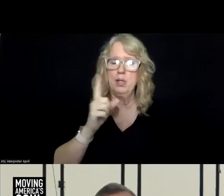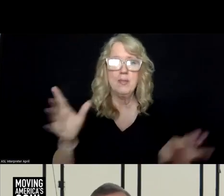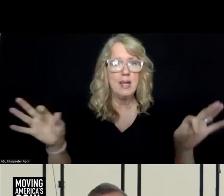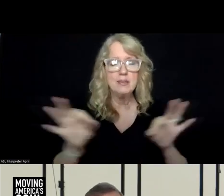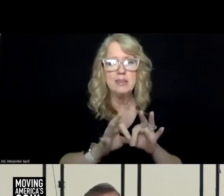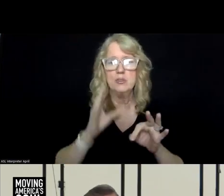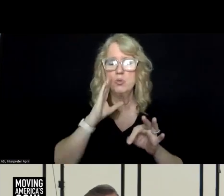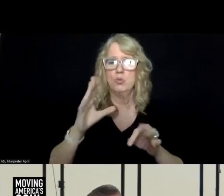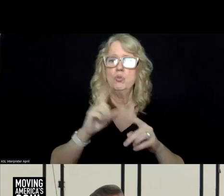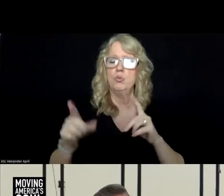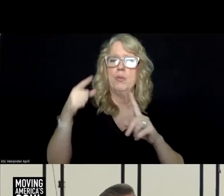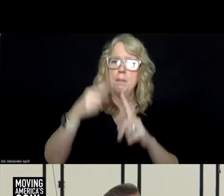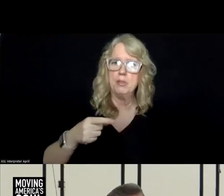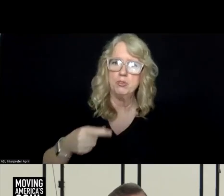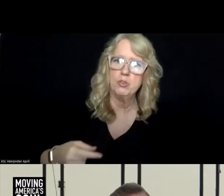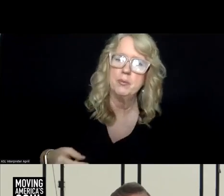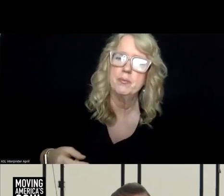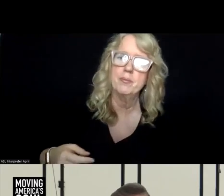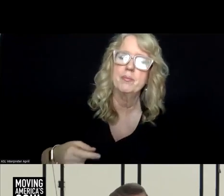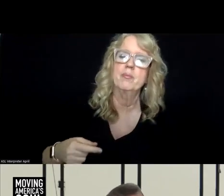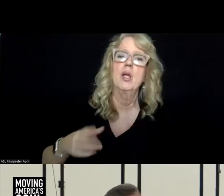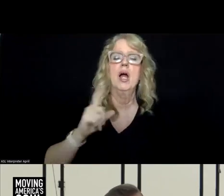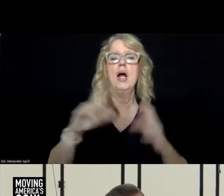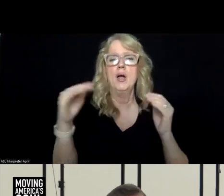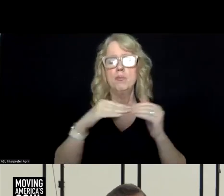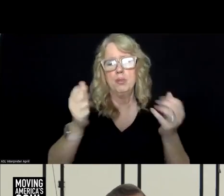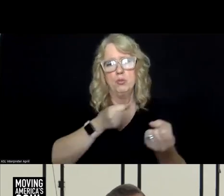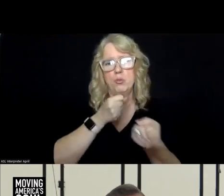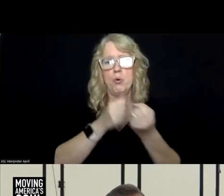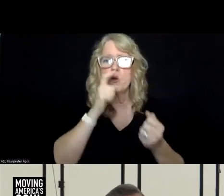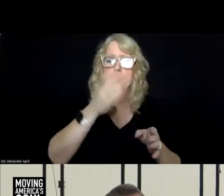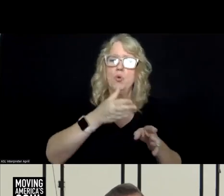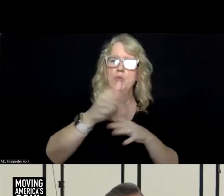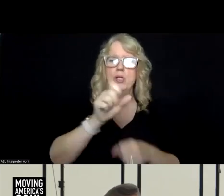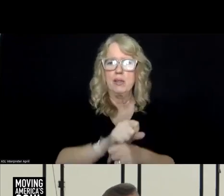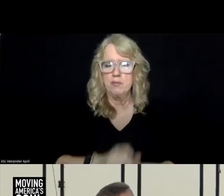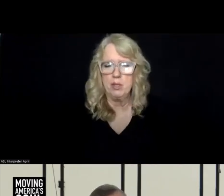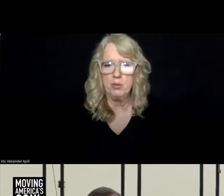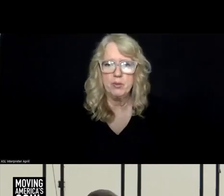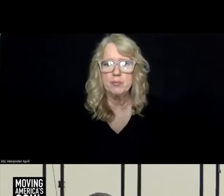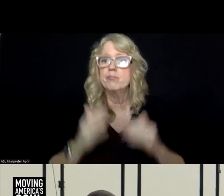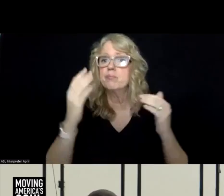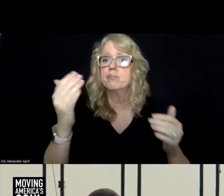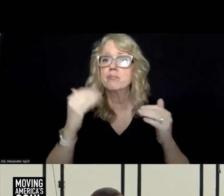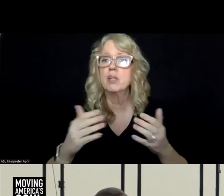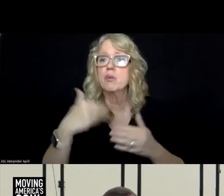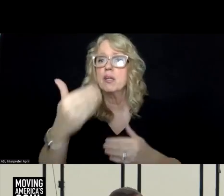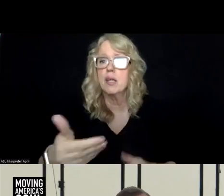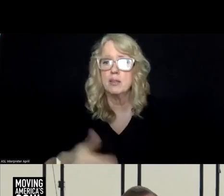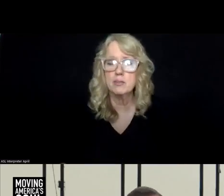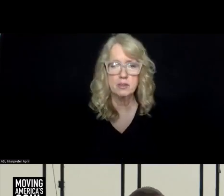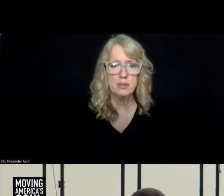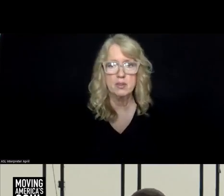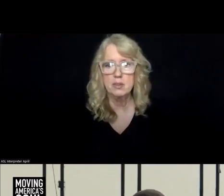to the mission of peer support specialists working in the field. We want to move on to the next one. So